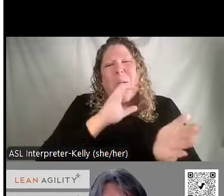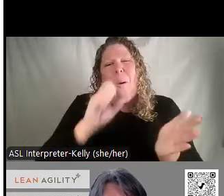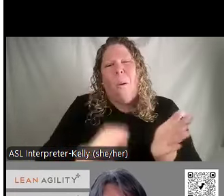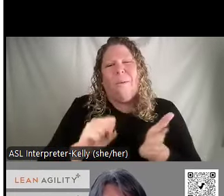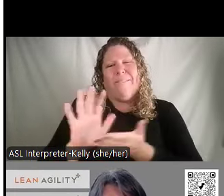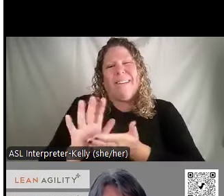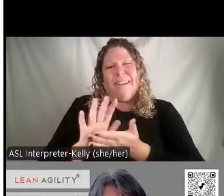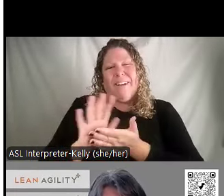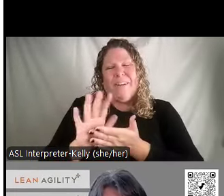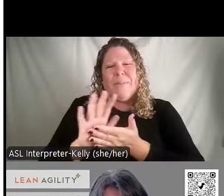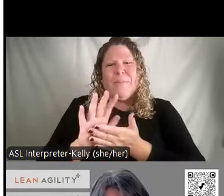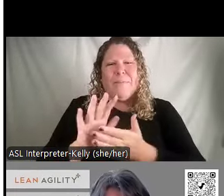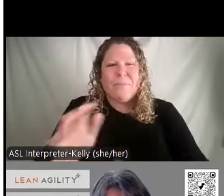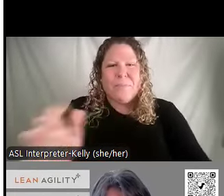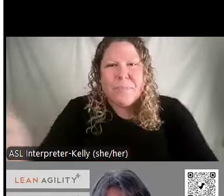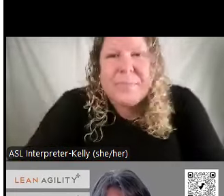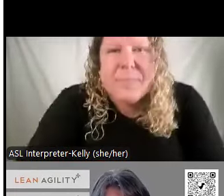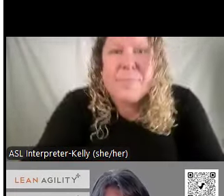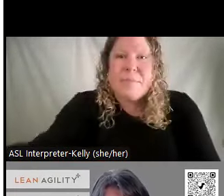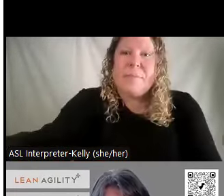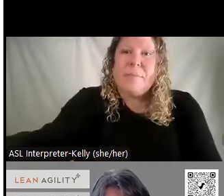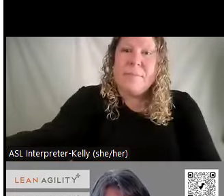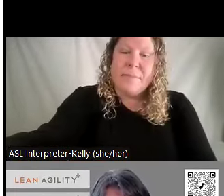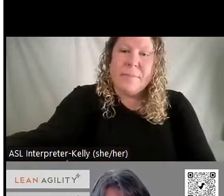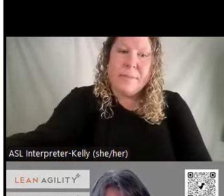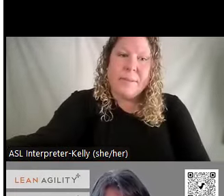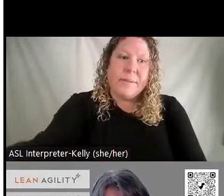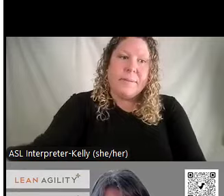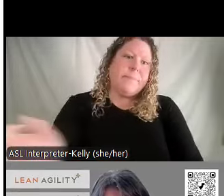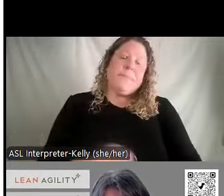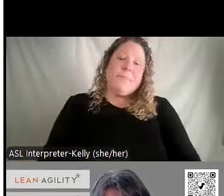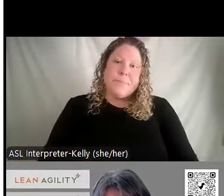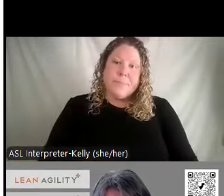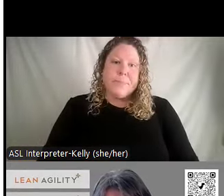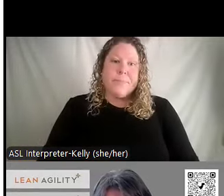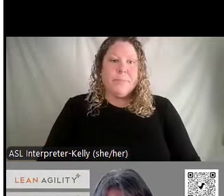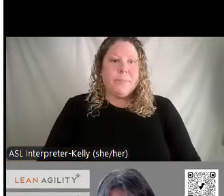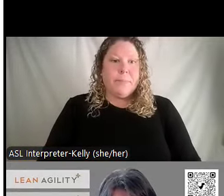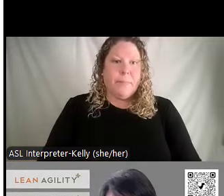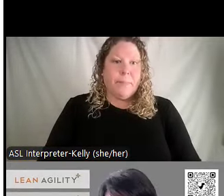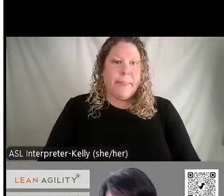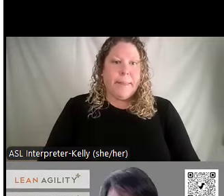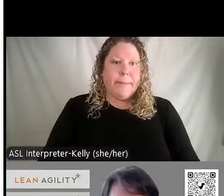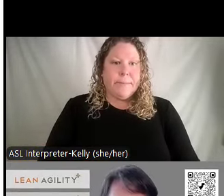see how a movement gets made in less than 3 minutes at this music festival.